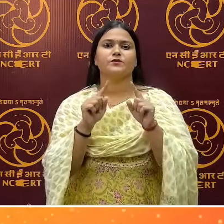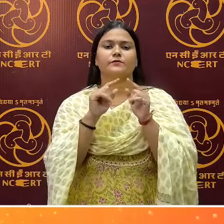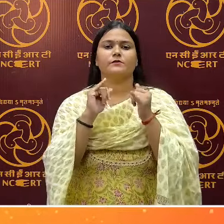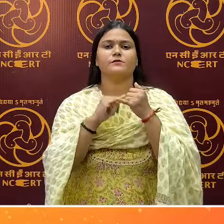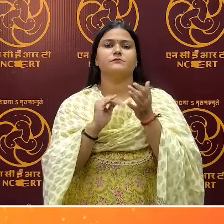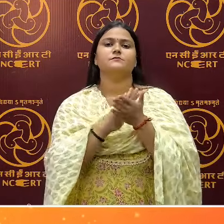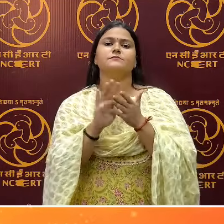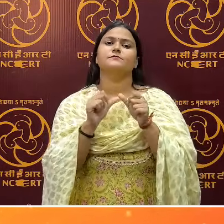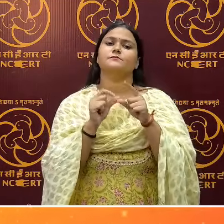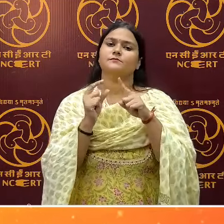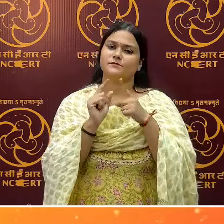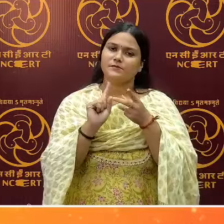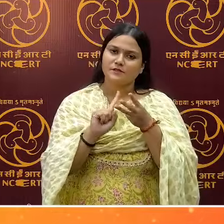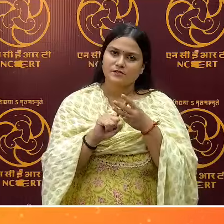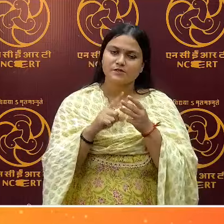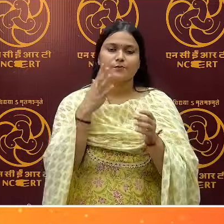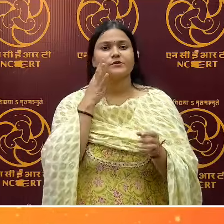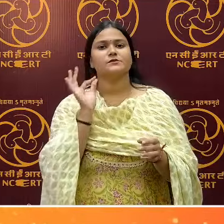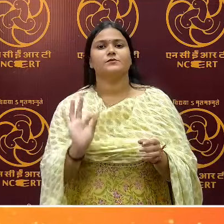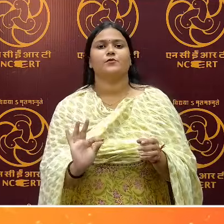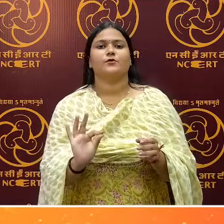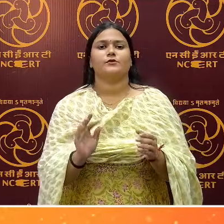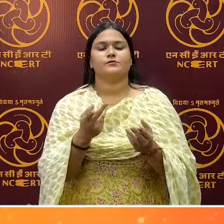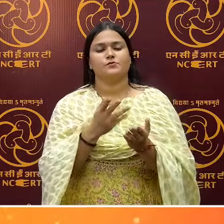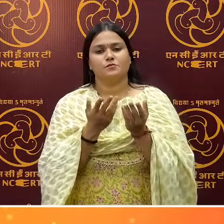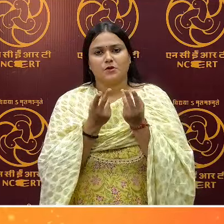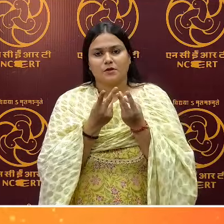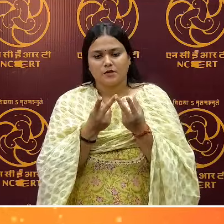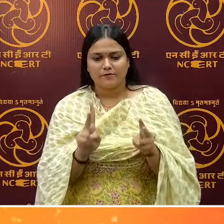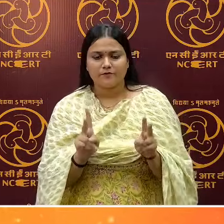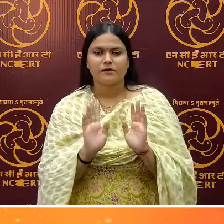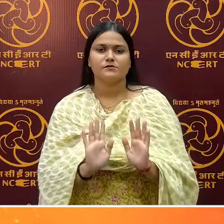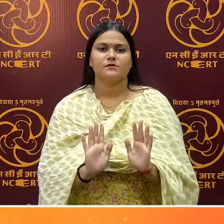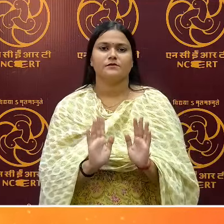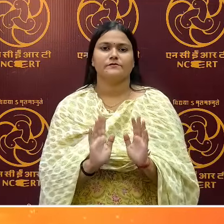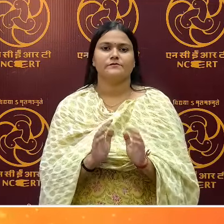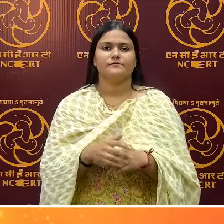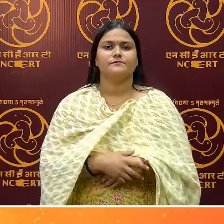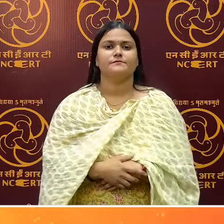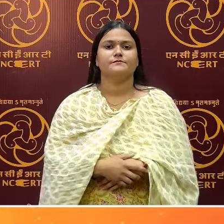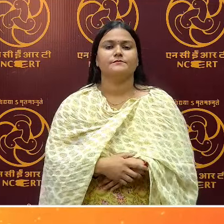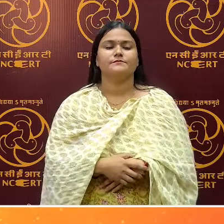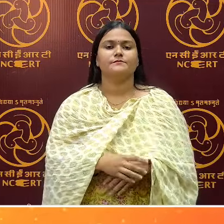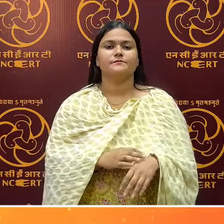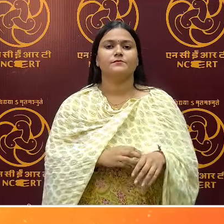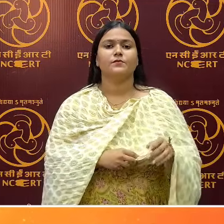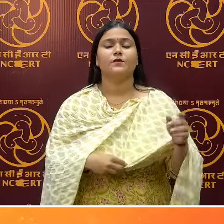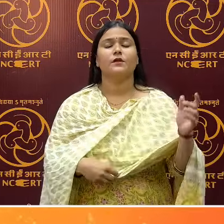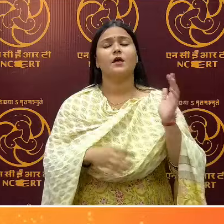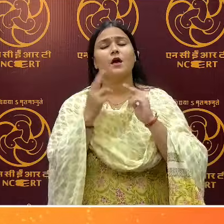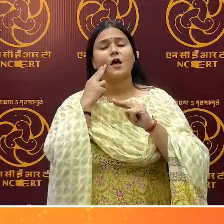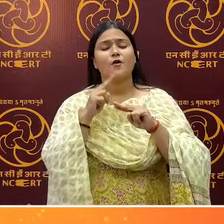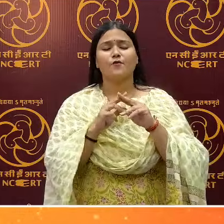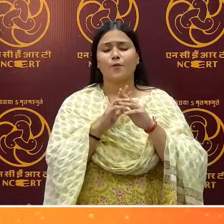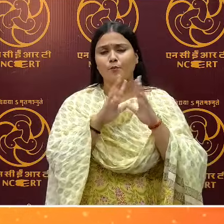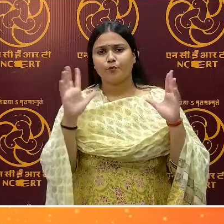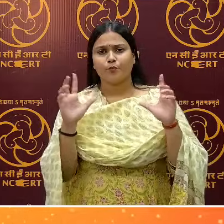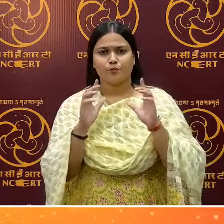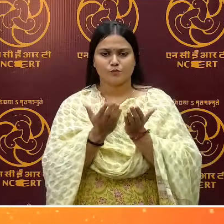of these two boats, you can make out the difference. Right. Right? So a broader surface object will